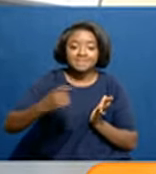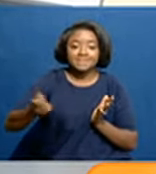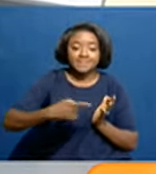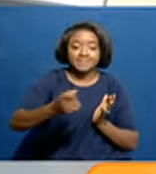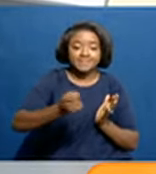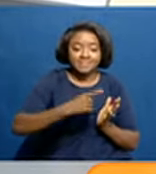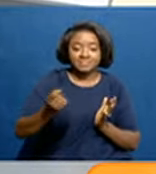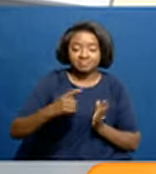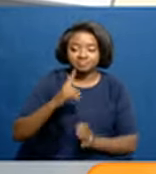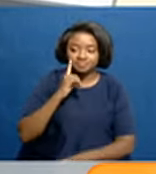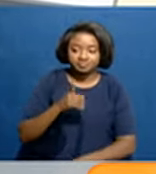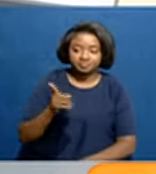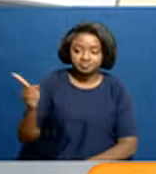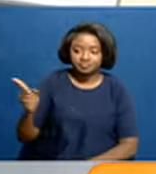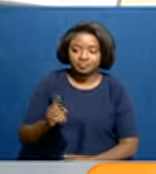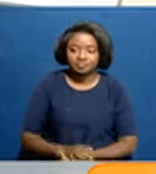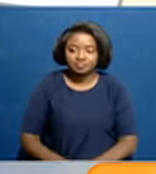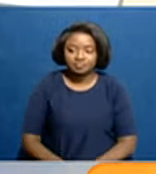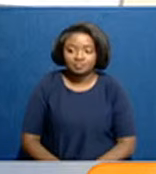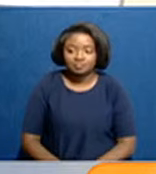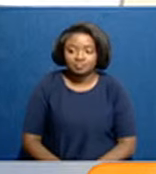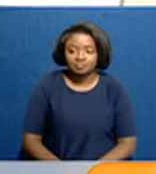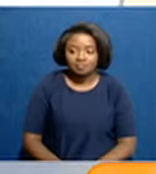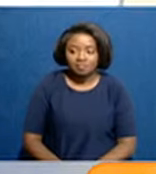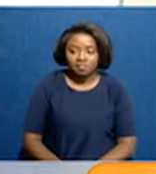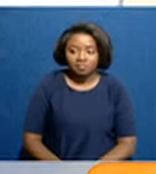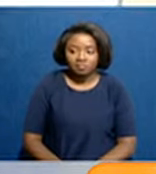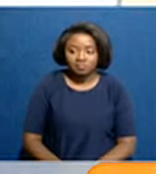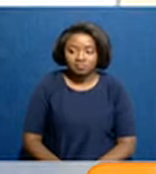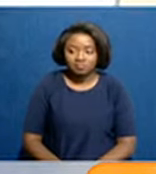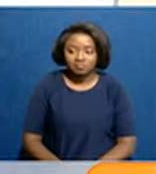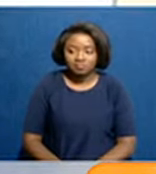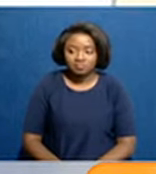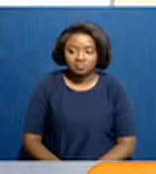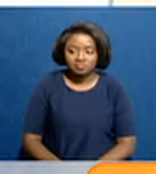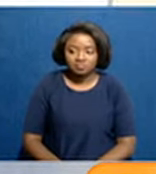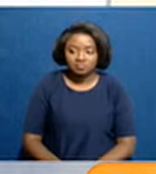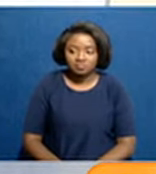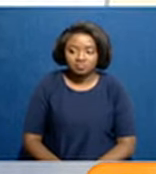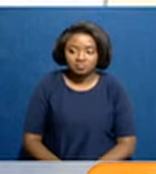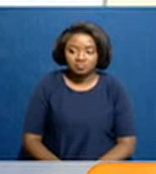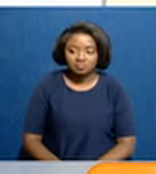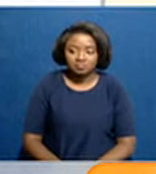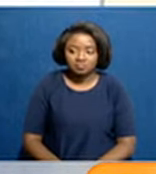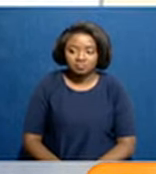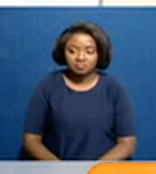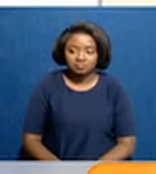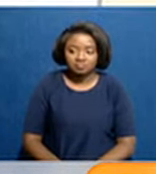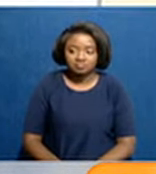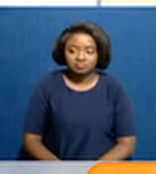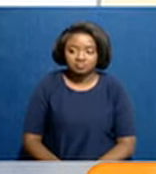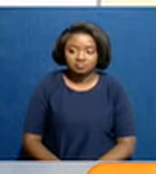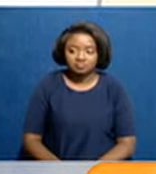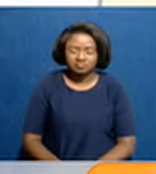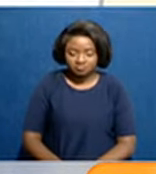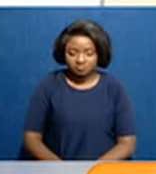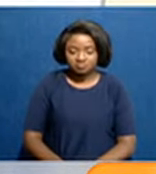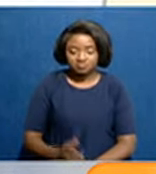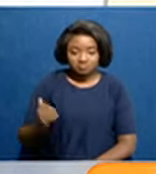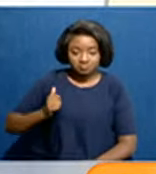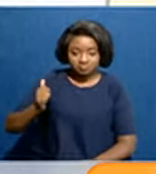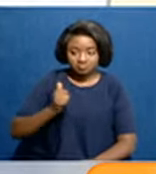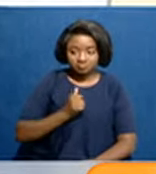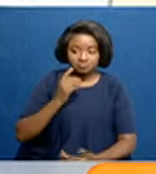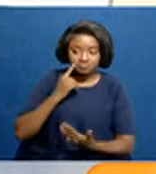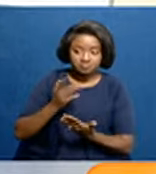of them. Let's go to the first one real quick. Where are we? Here we go. Okelo Mwalimu says, Jeff, ask PS Charles